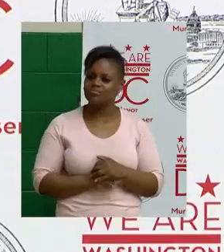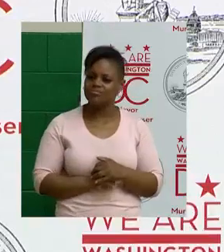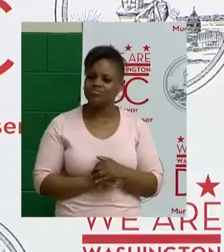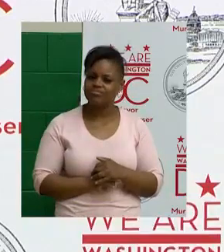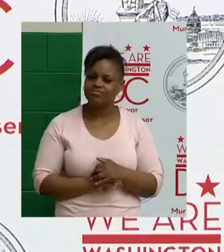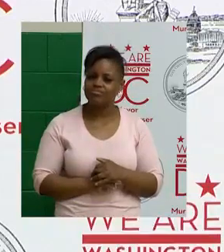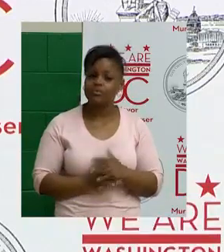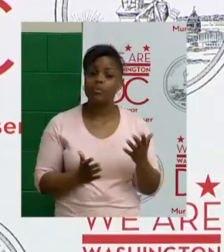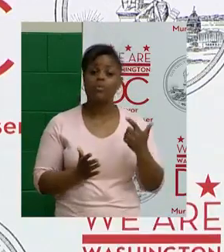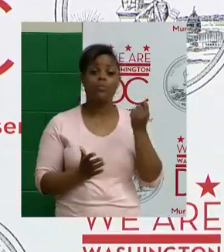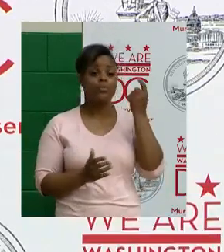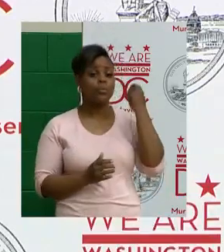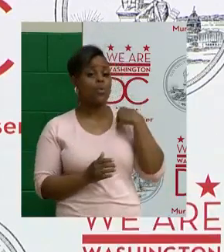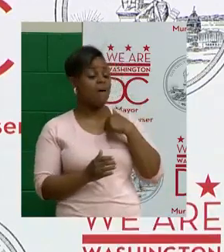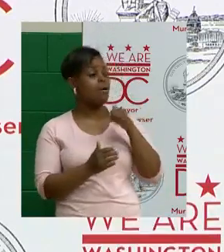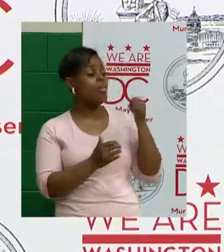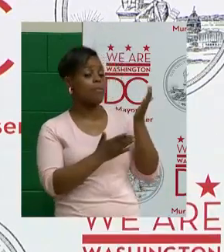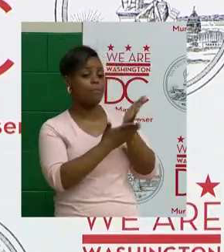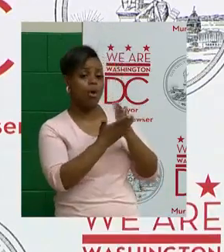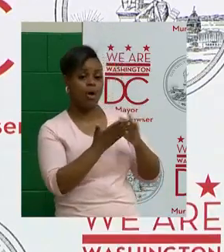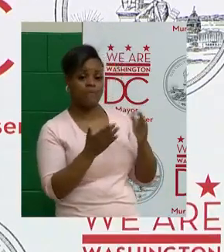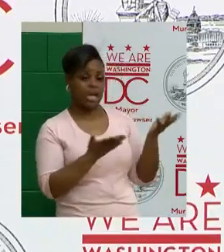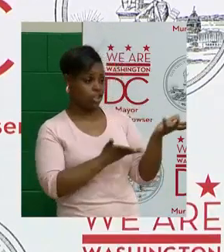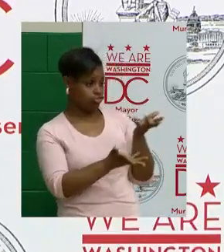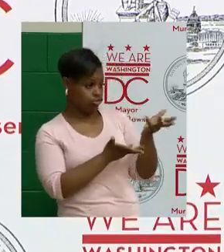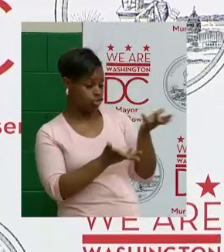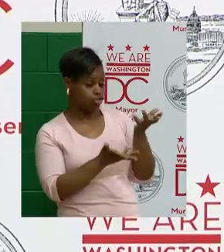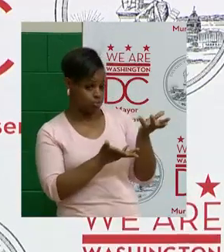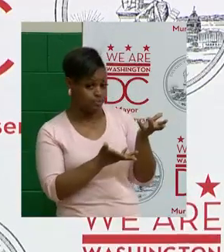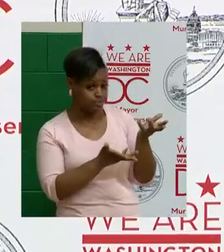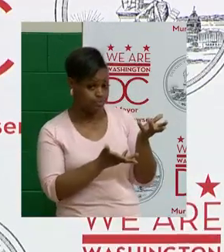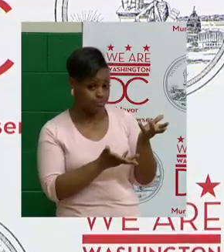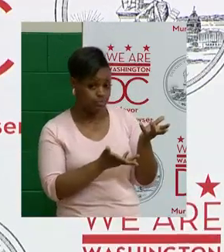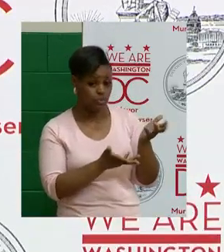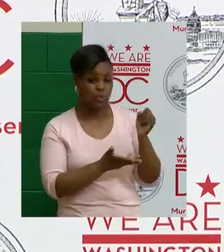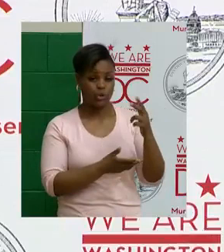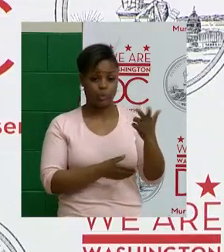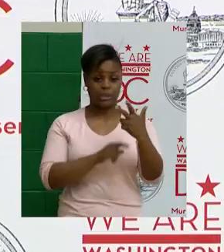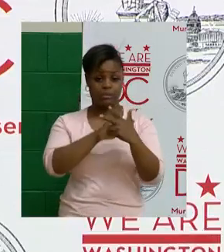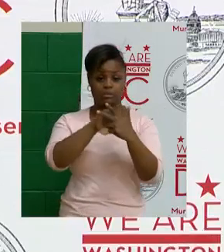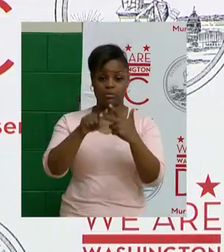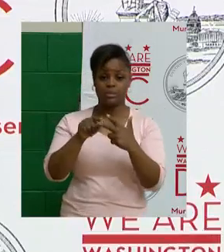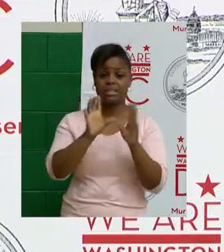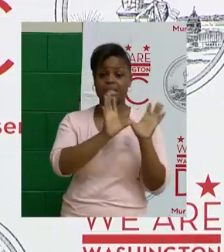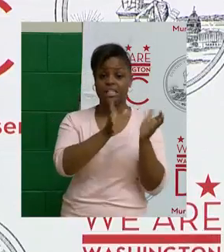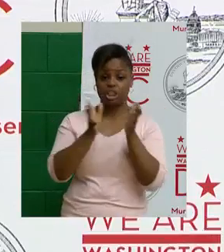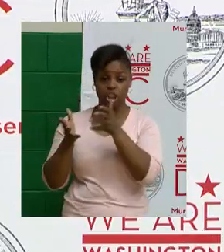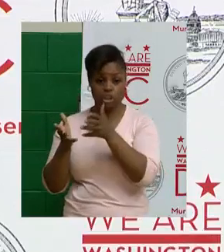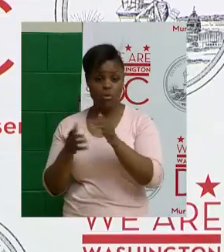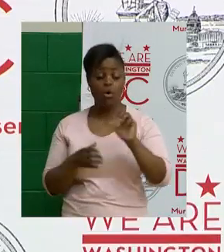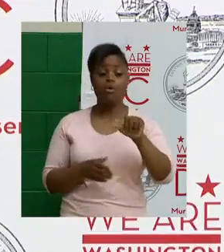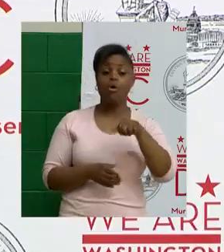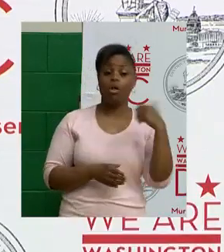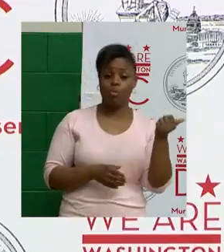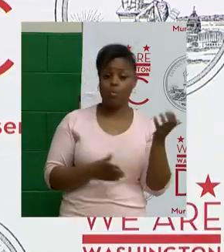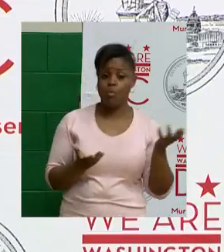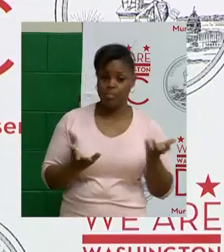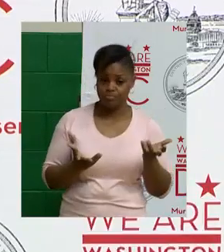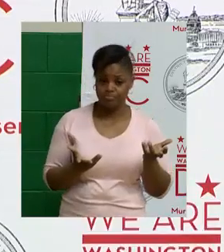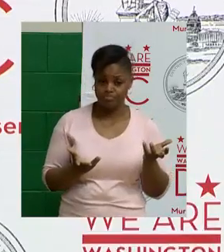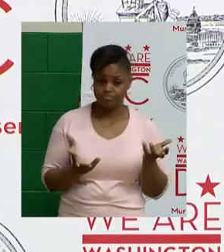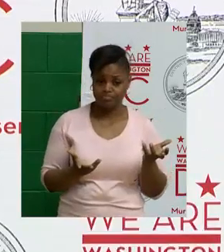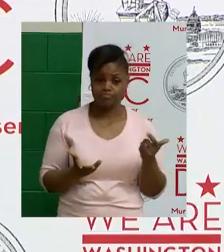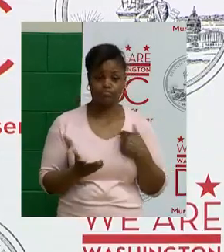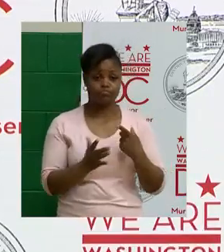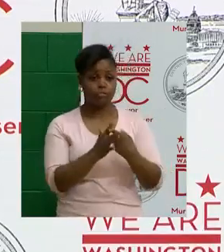another aspect of the engagement in addition to these three sessions is I start off the engagement process